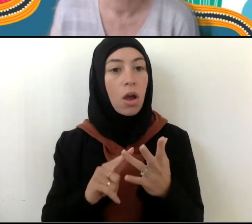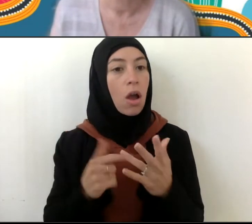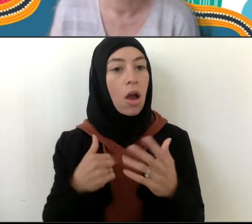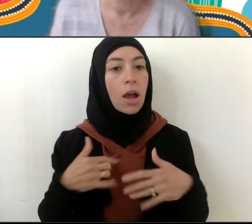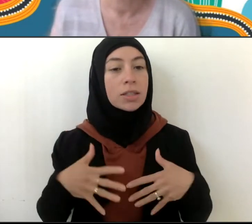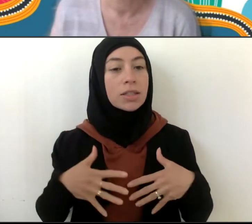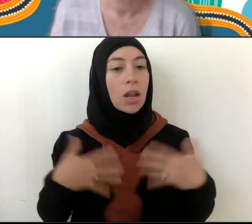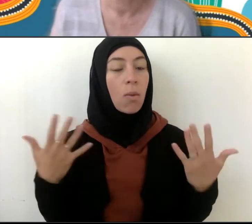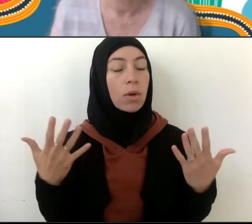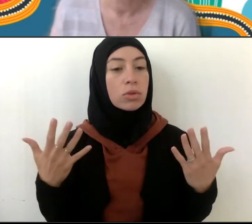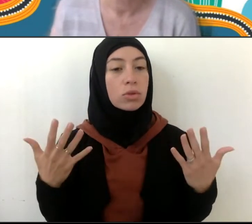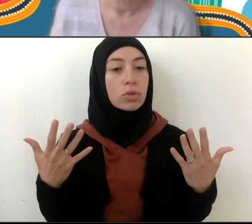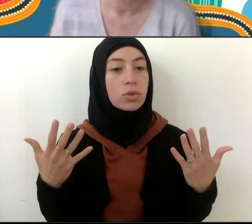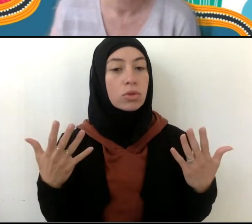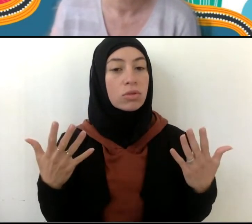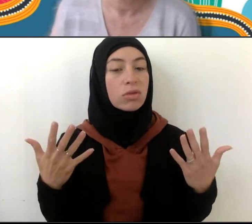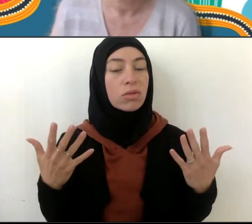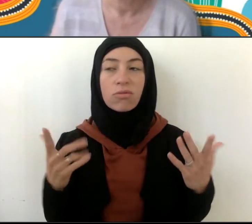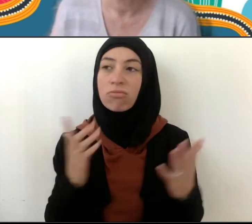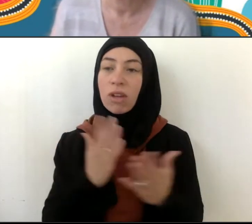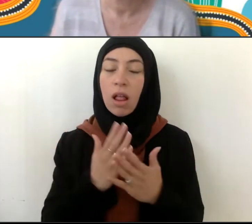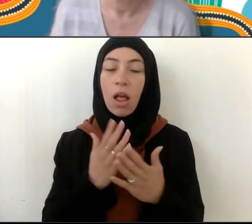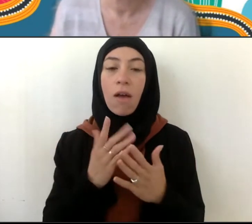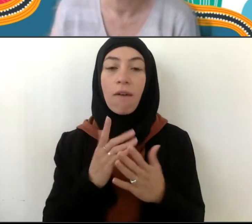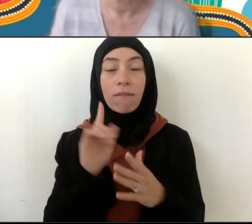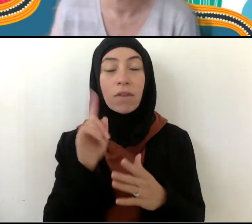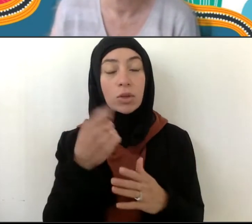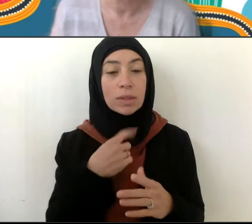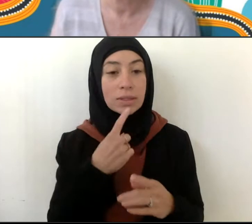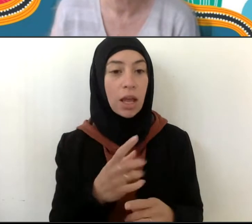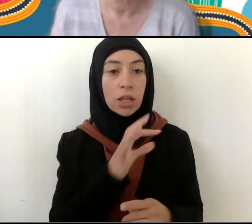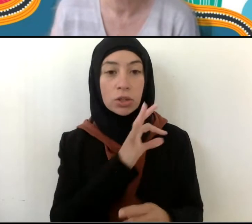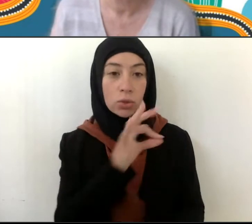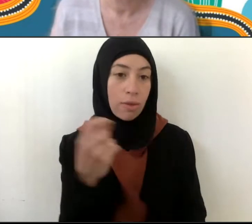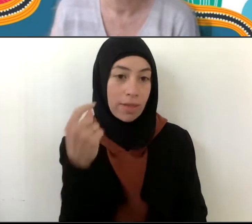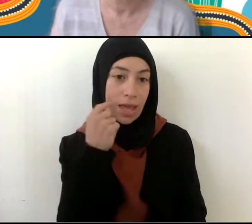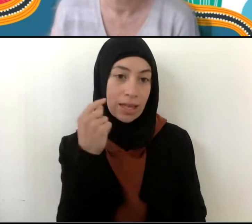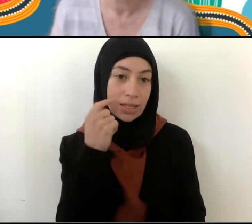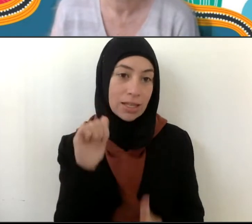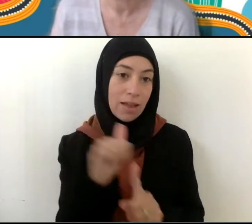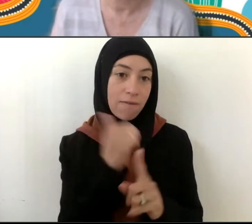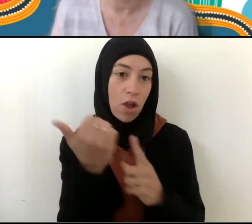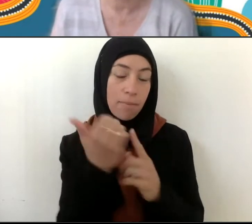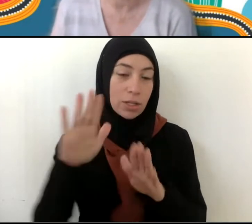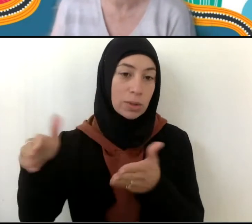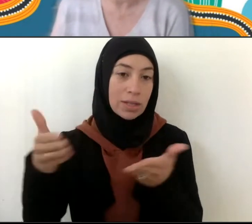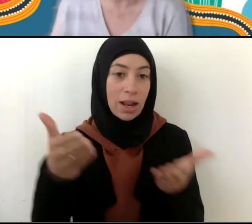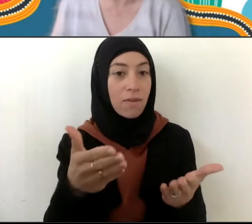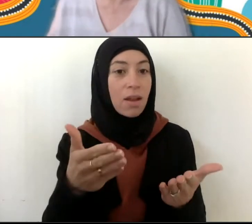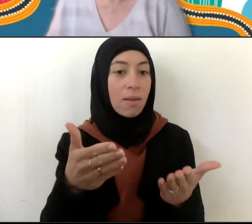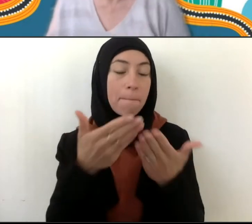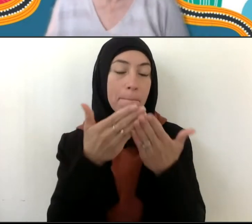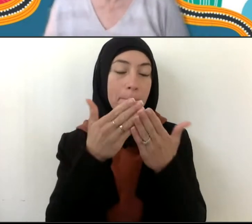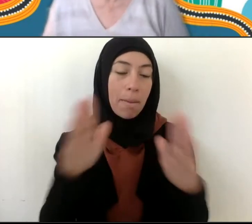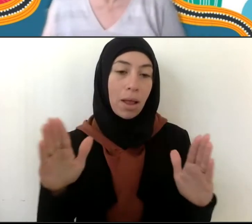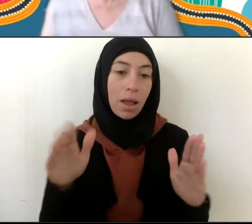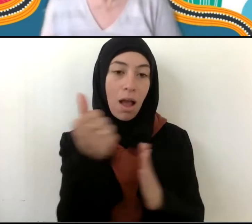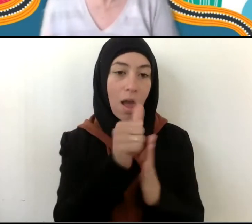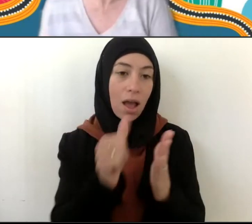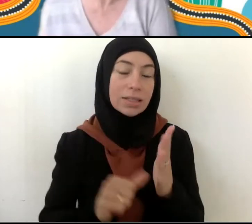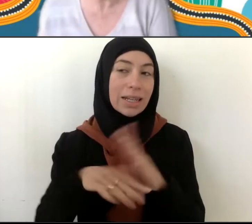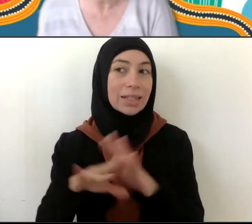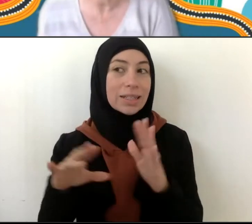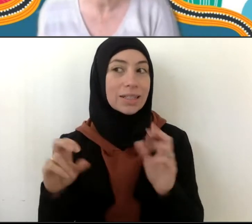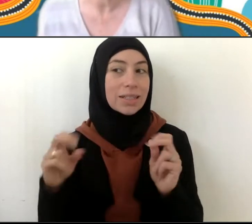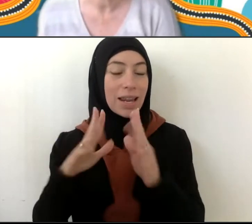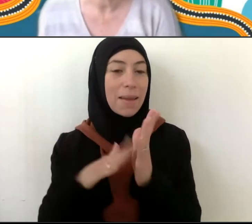discourage. Well, first of all, I'd like to say it's probably not the easiest environment to deliver public art in Sydney Metro, but I still want to encourage